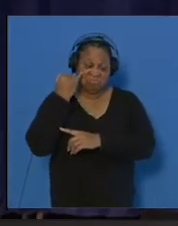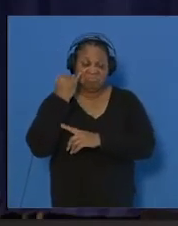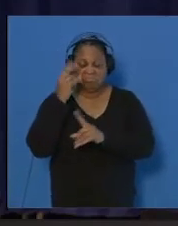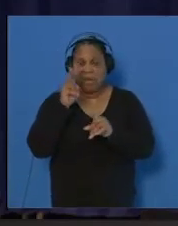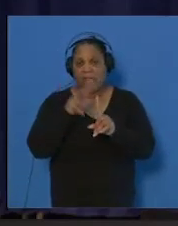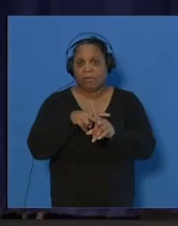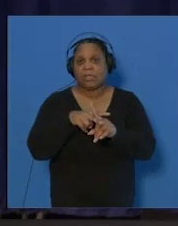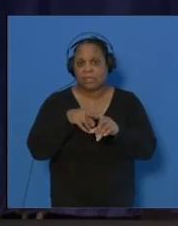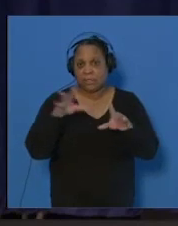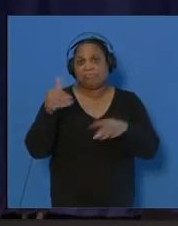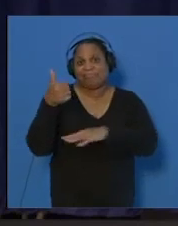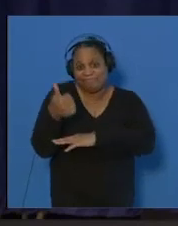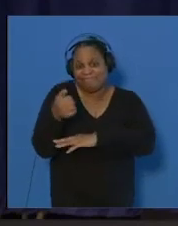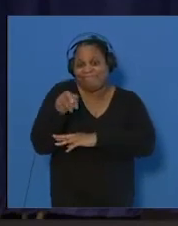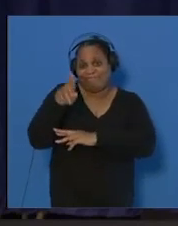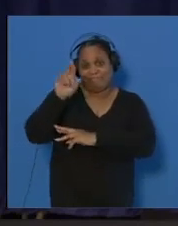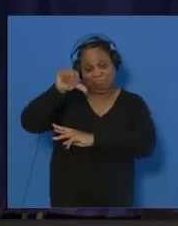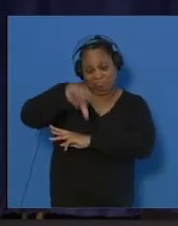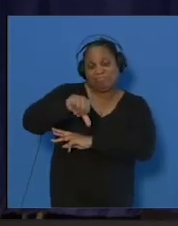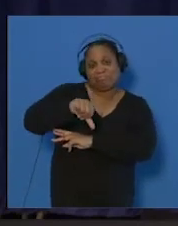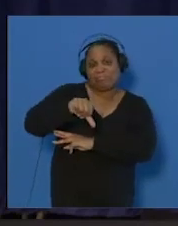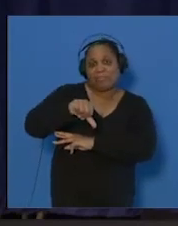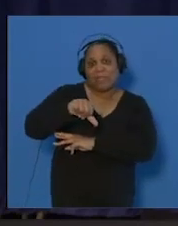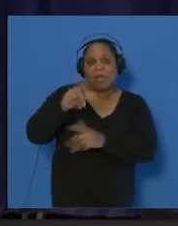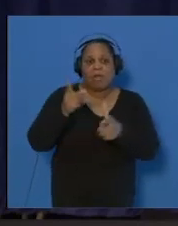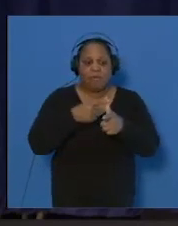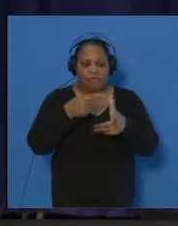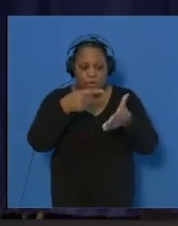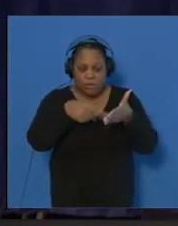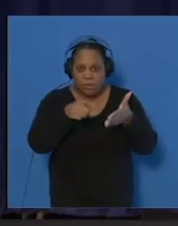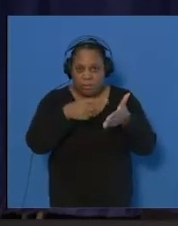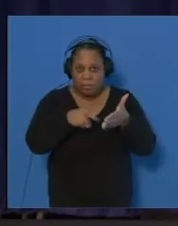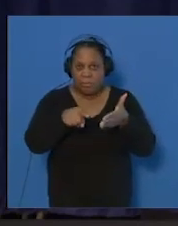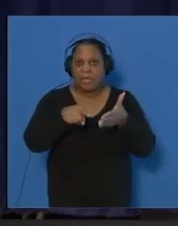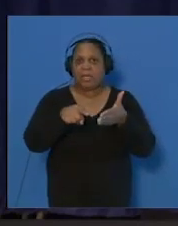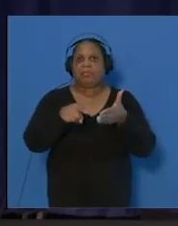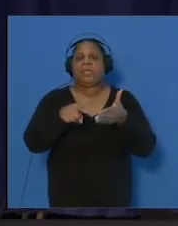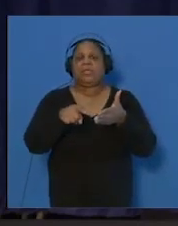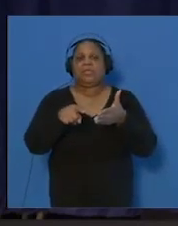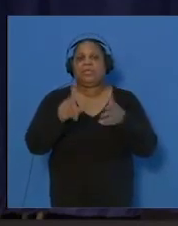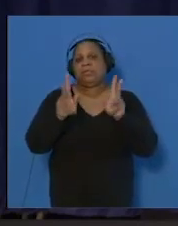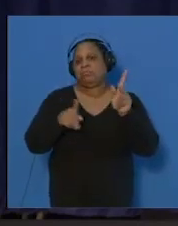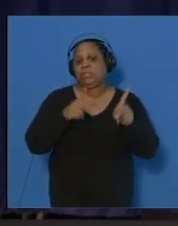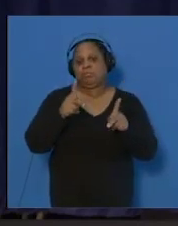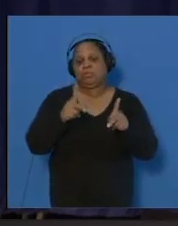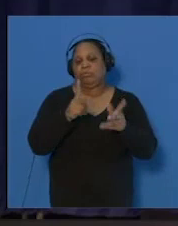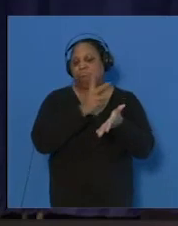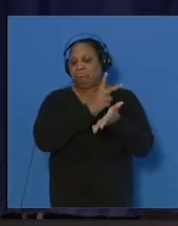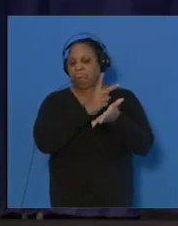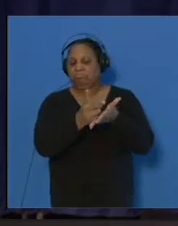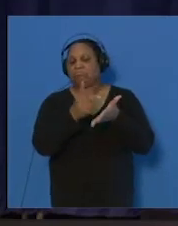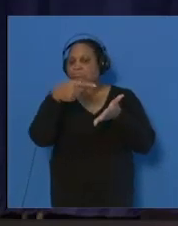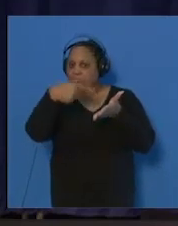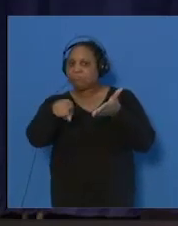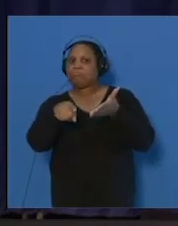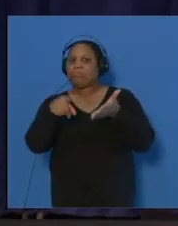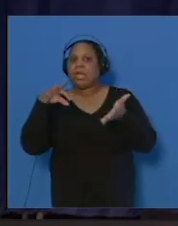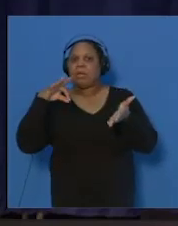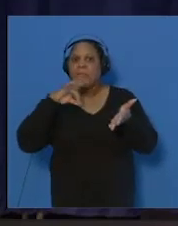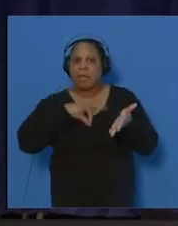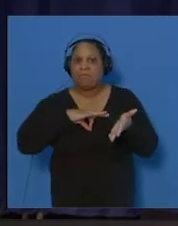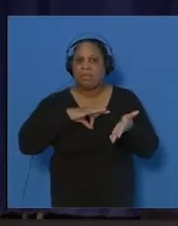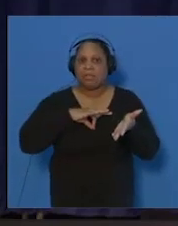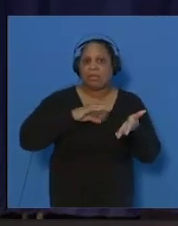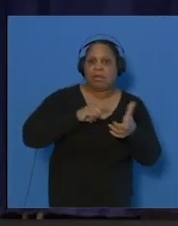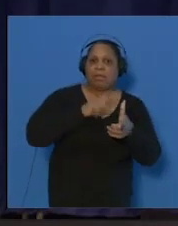application was approved or not at the first payment cycle, folks were paid 2 weeks of benefits. And then we went